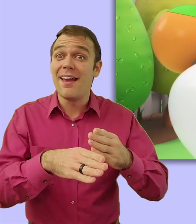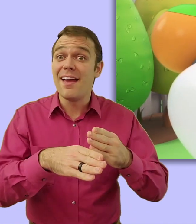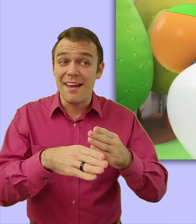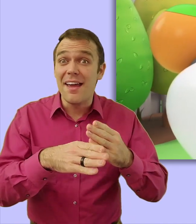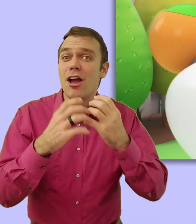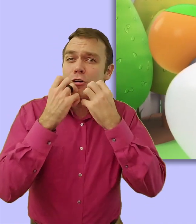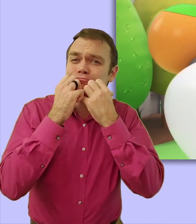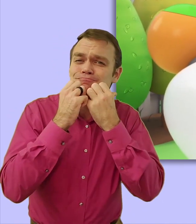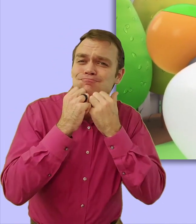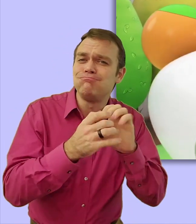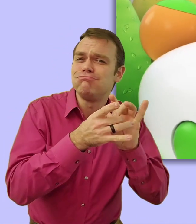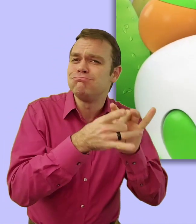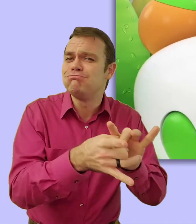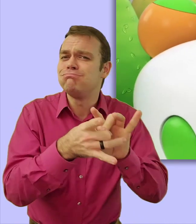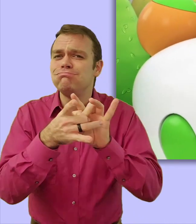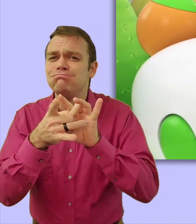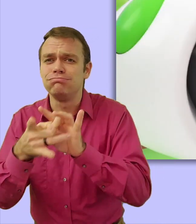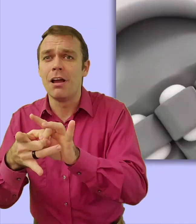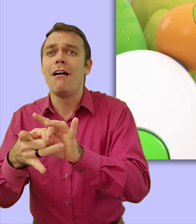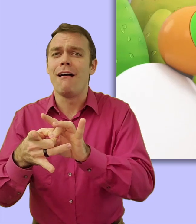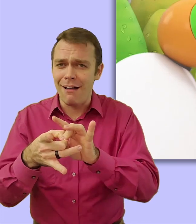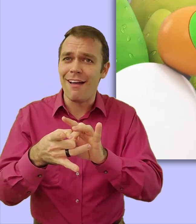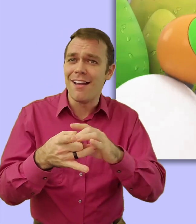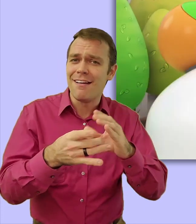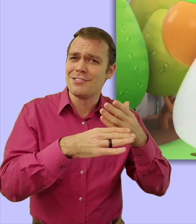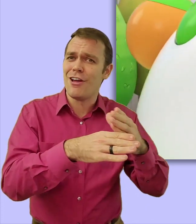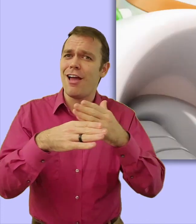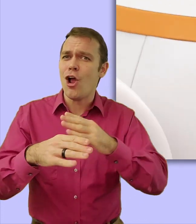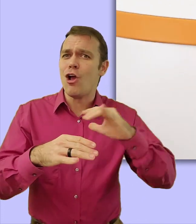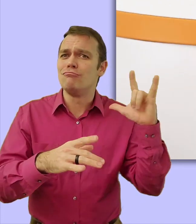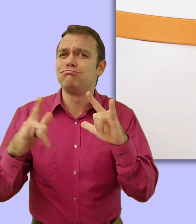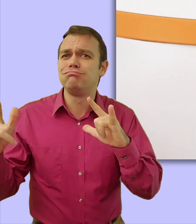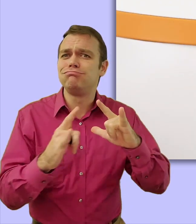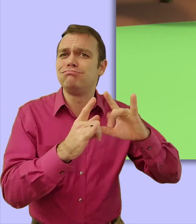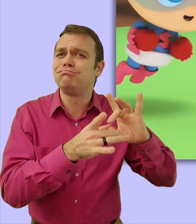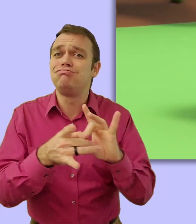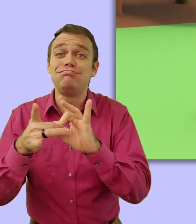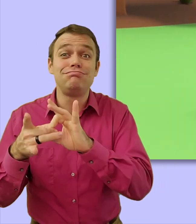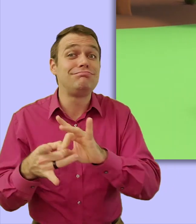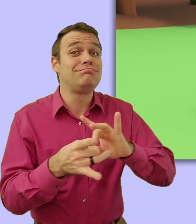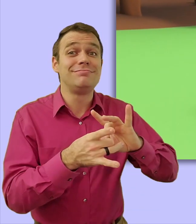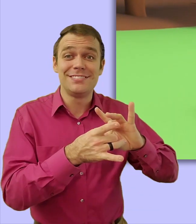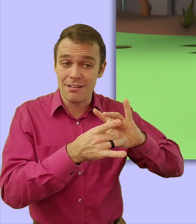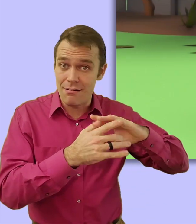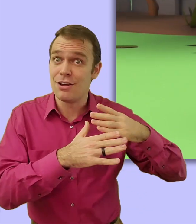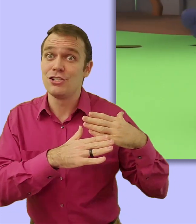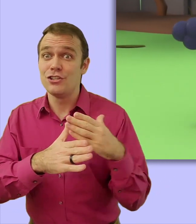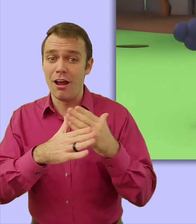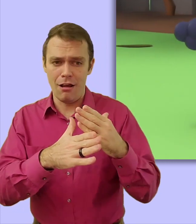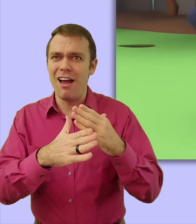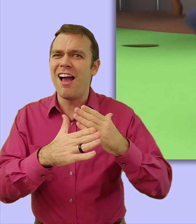Sharing is caring, sharing is love. Whenever